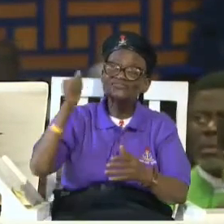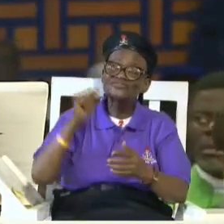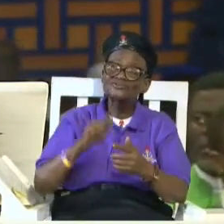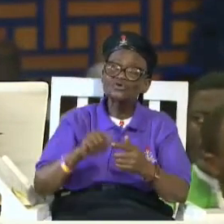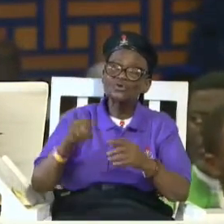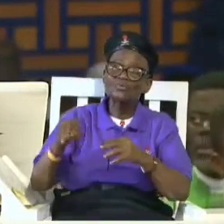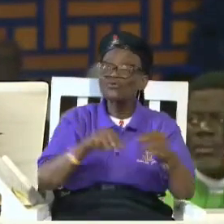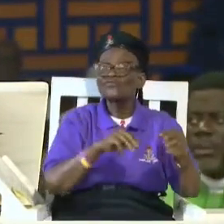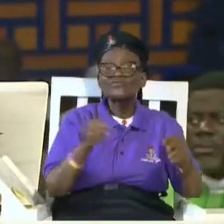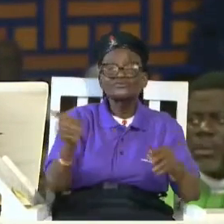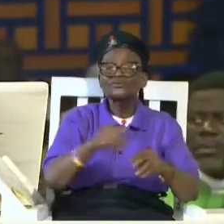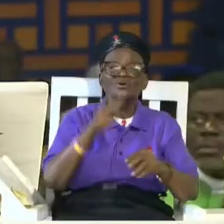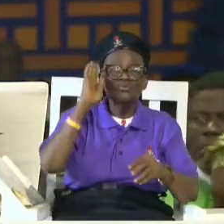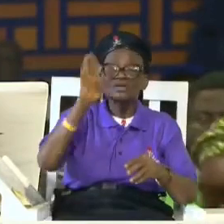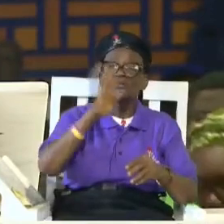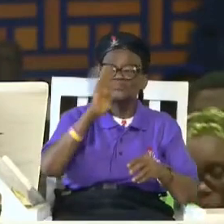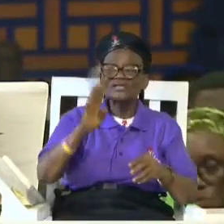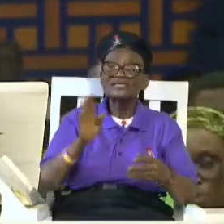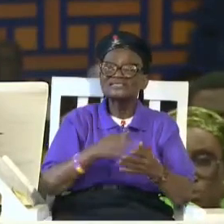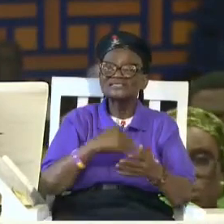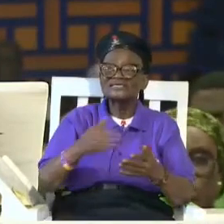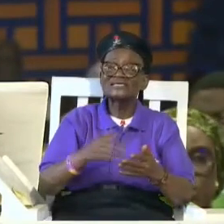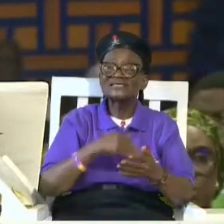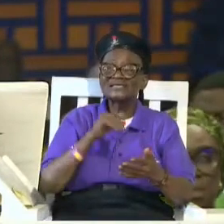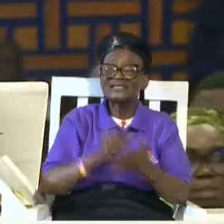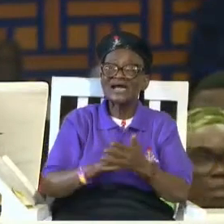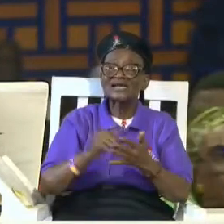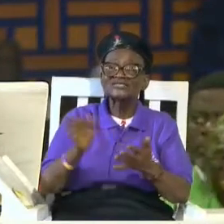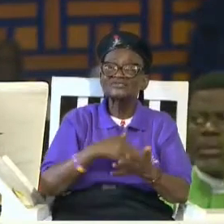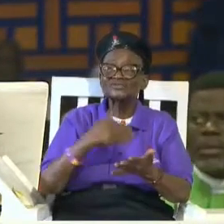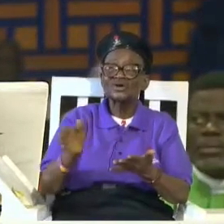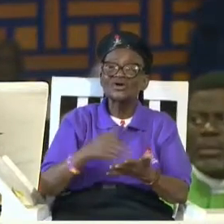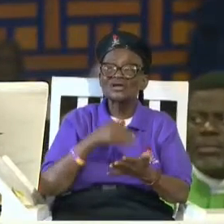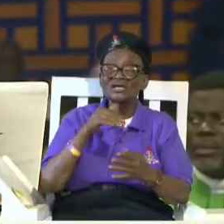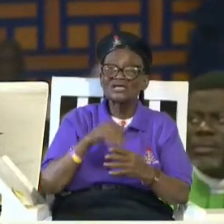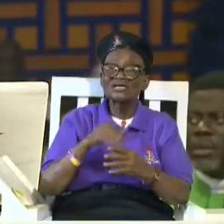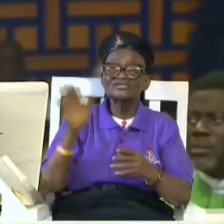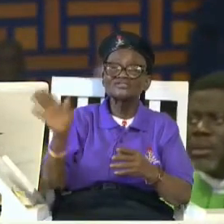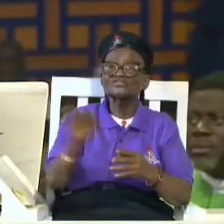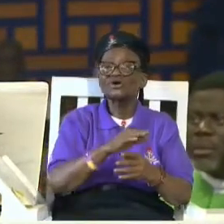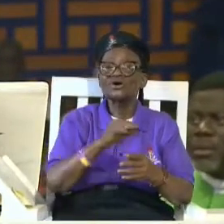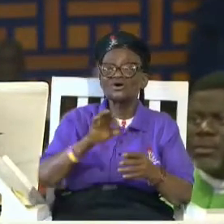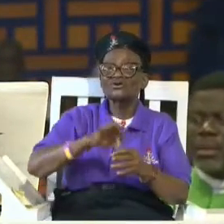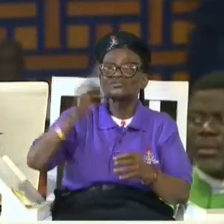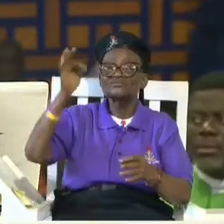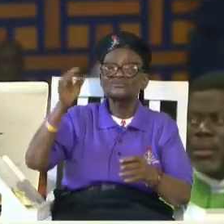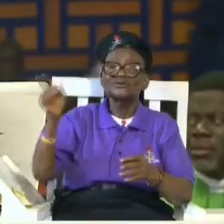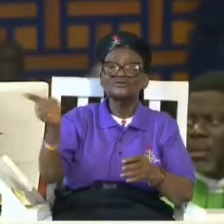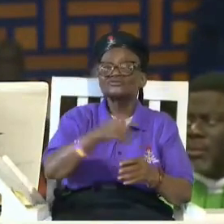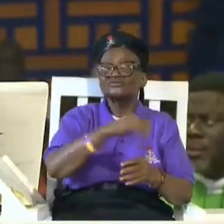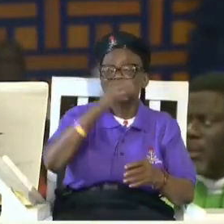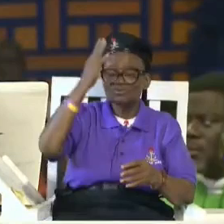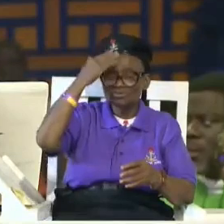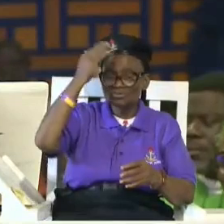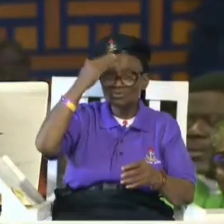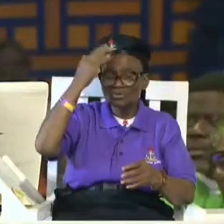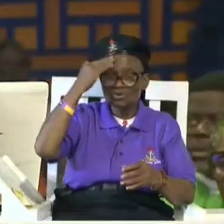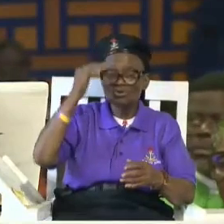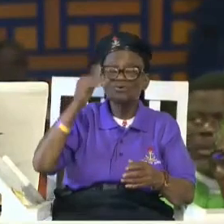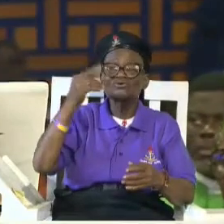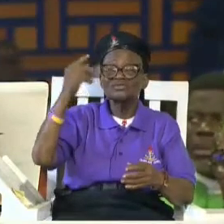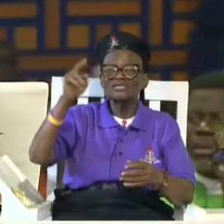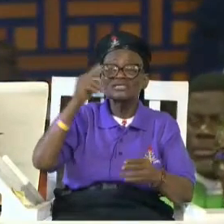You'll be singing that song in your spirit. You know the knee that must